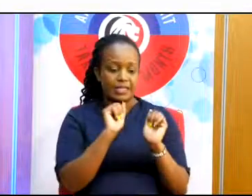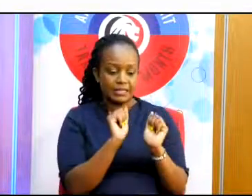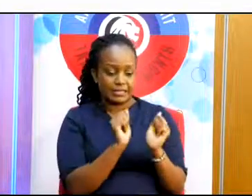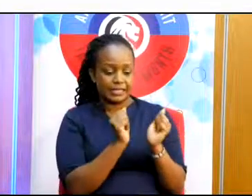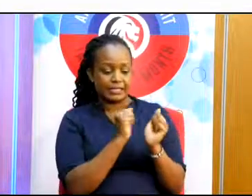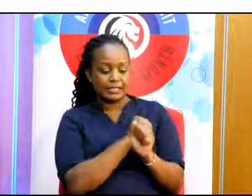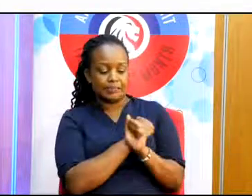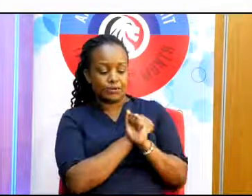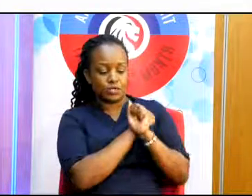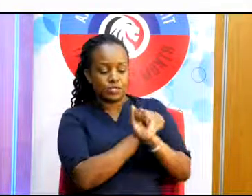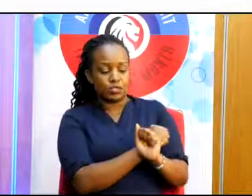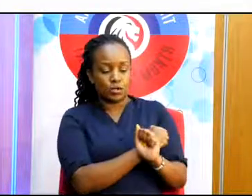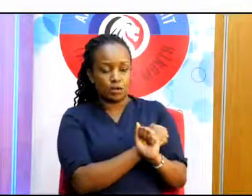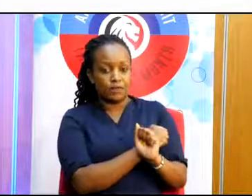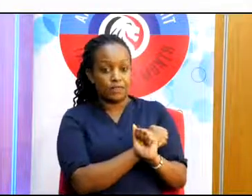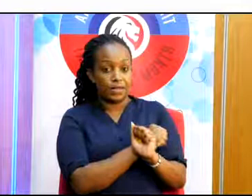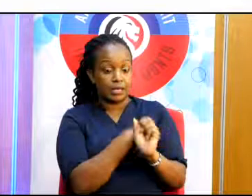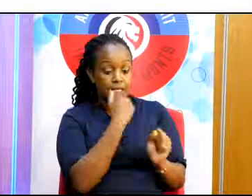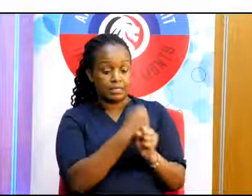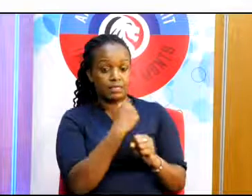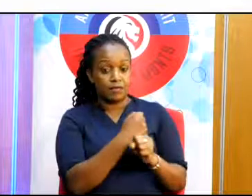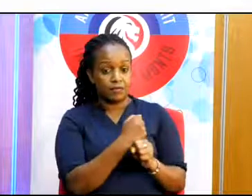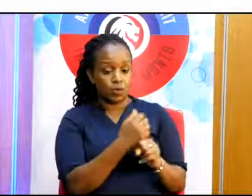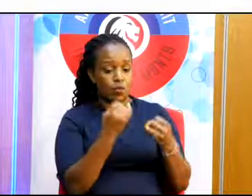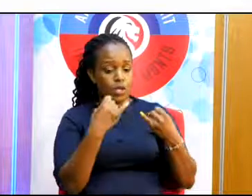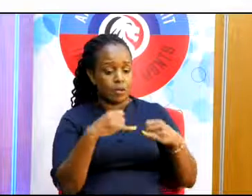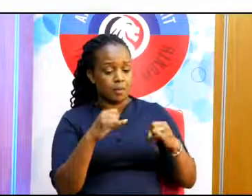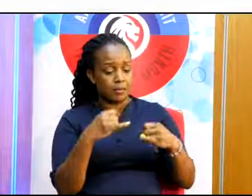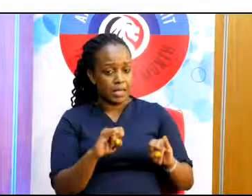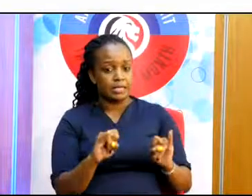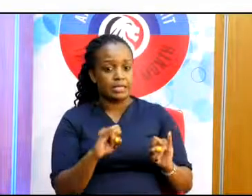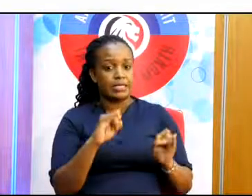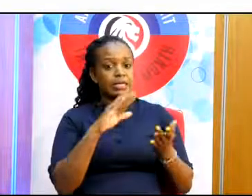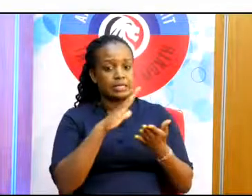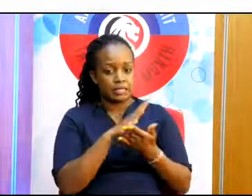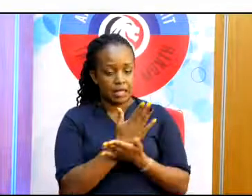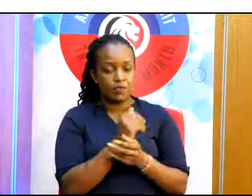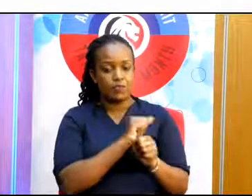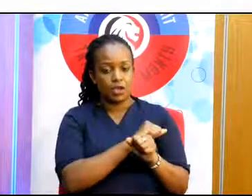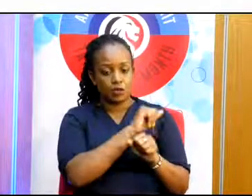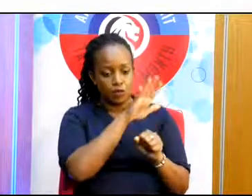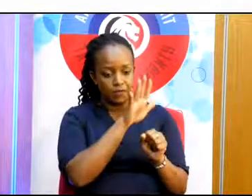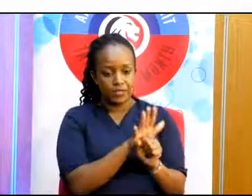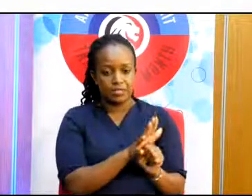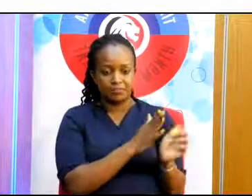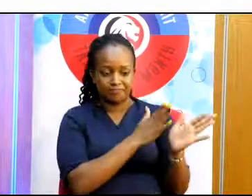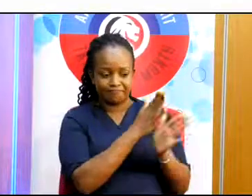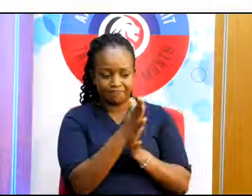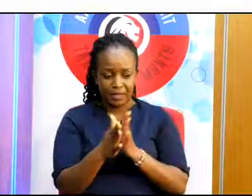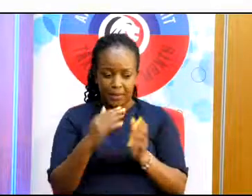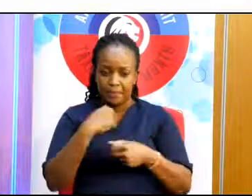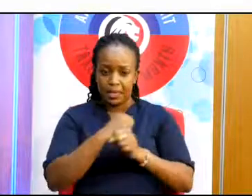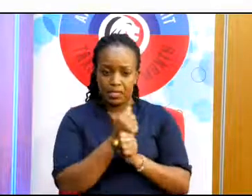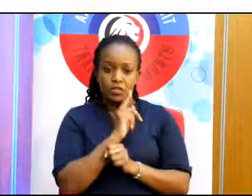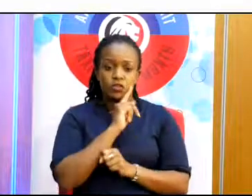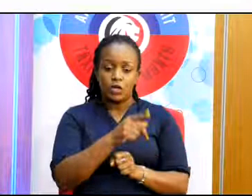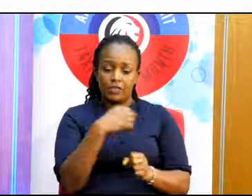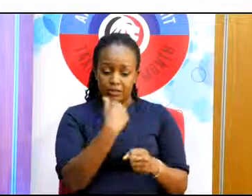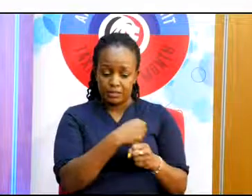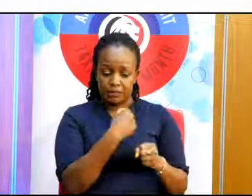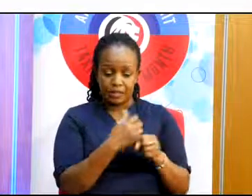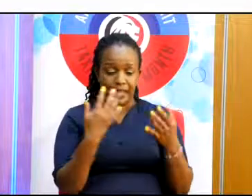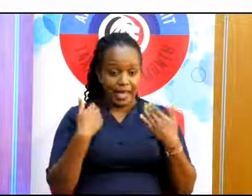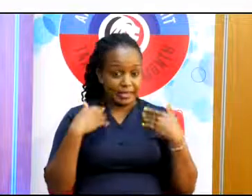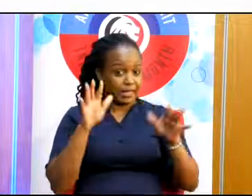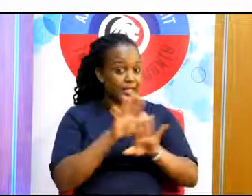staff. So we implemented a number of COVID-19 measures, which included ensuring that our staff are safe, they have what